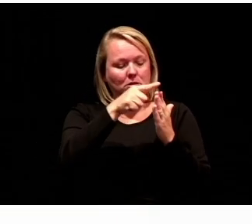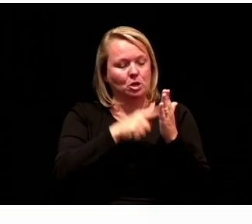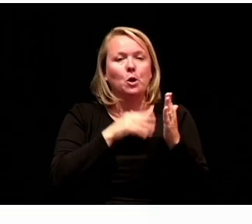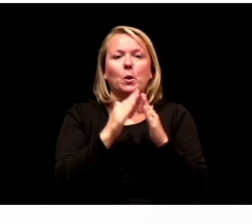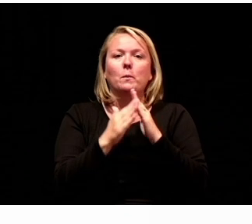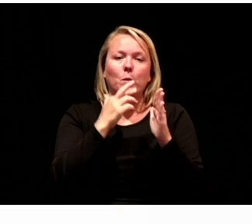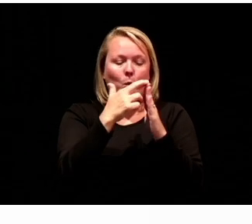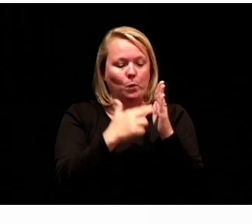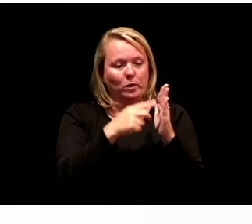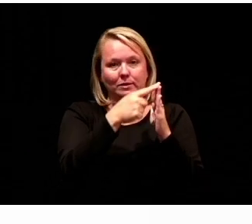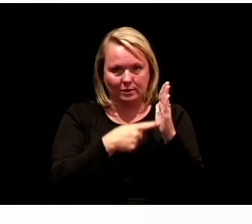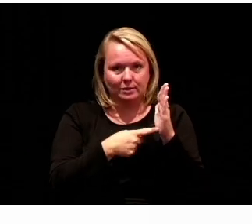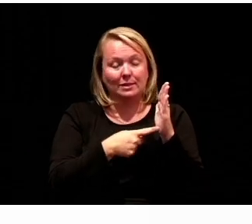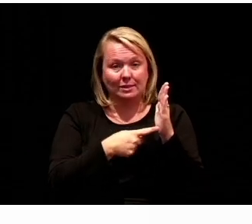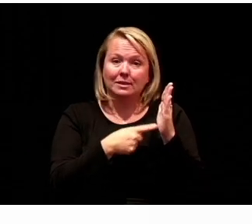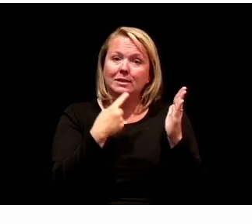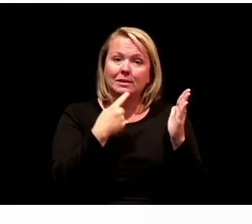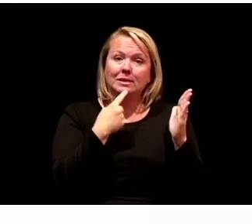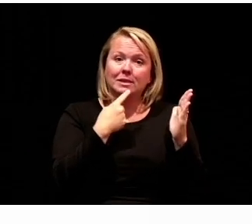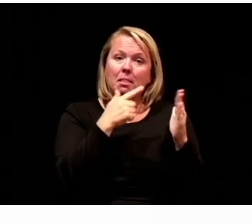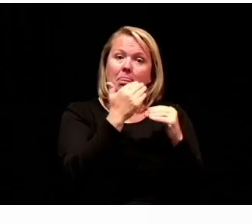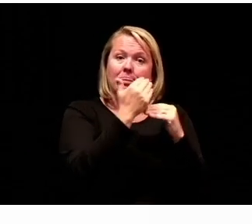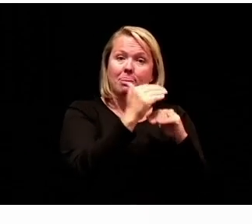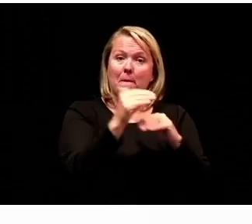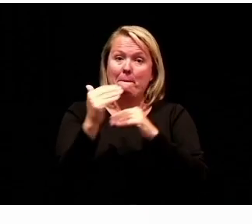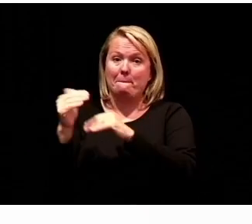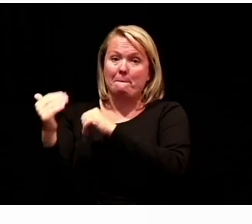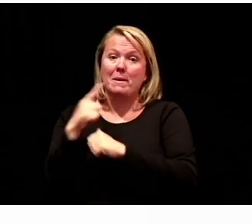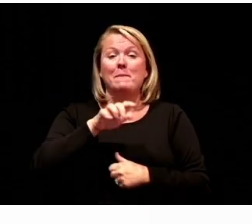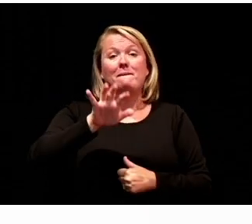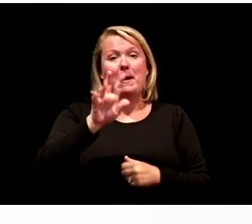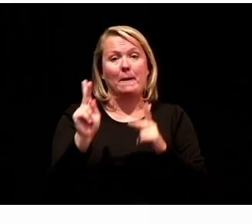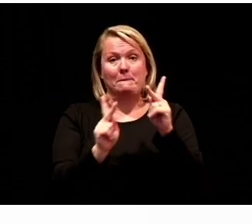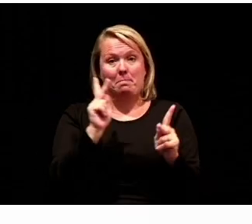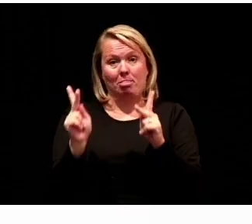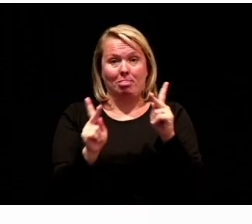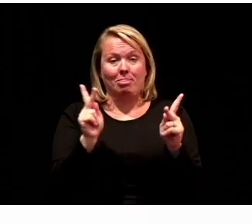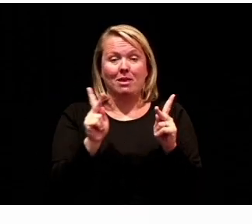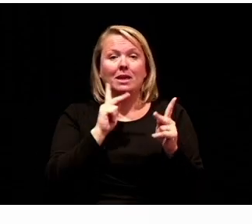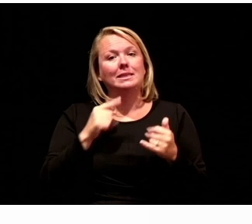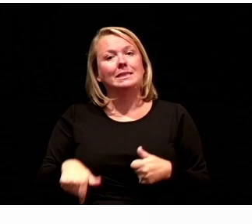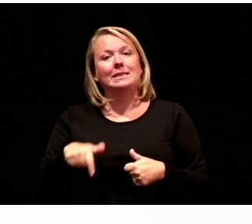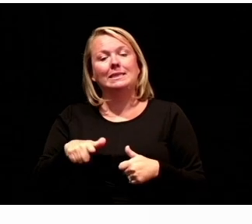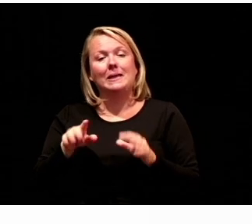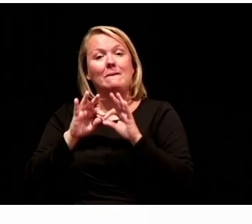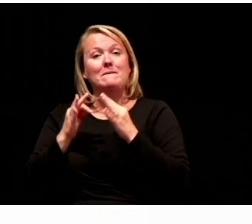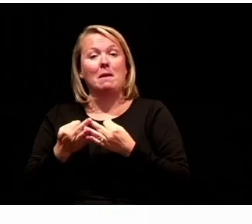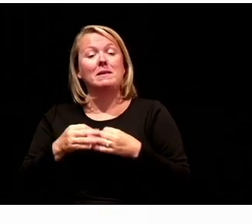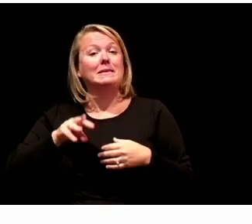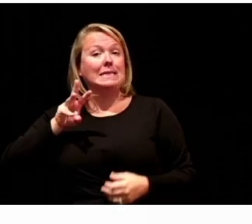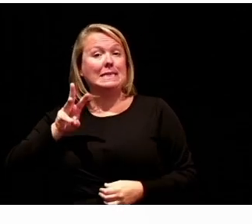The next one I want to go over is actually where a client had called us and said, we were looking for a home. It's me,